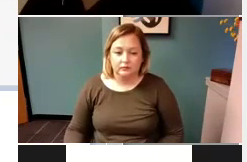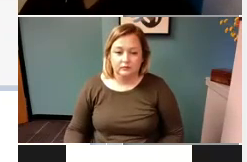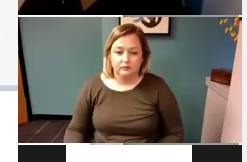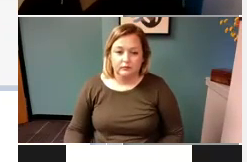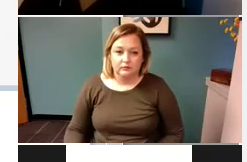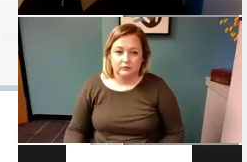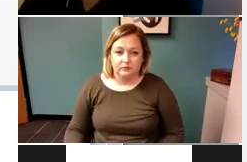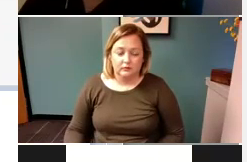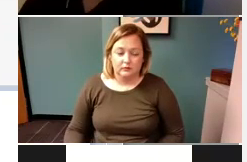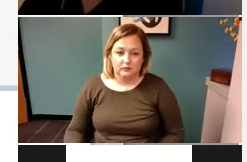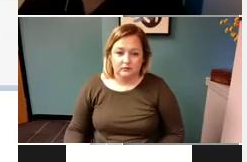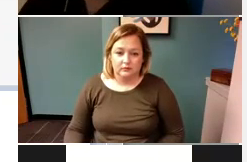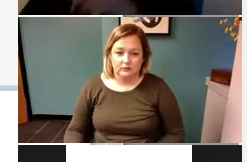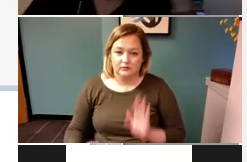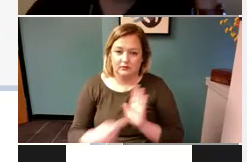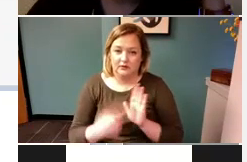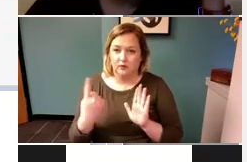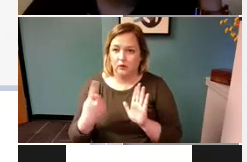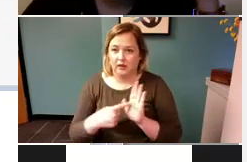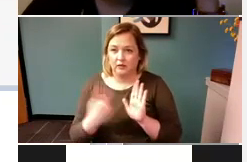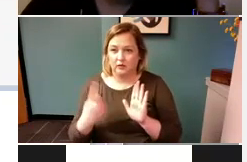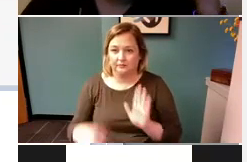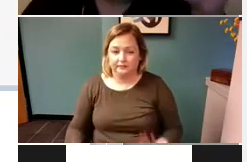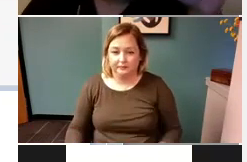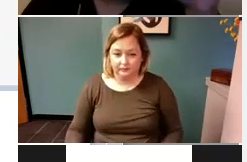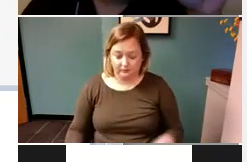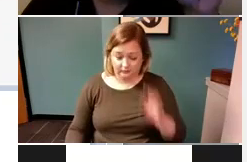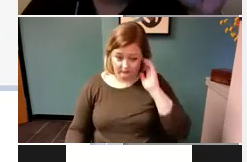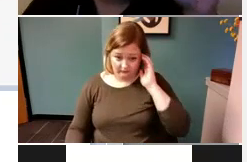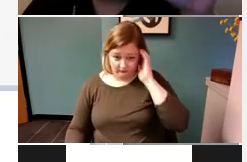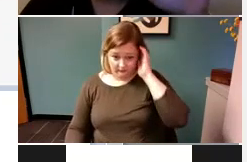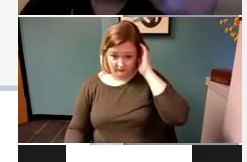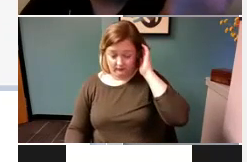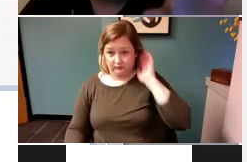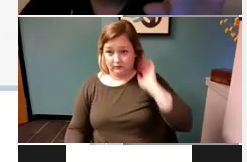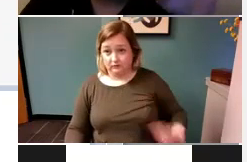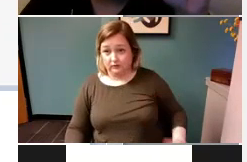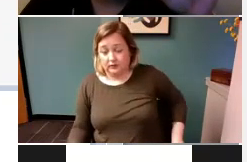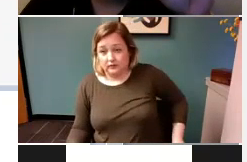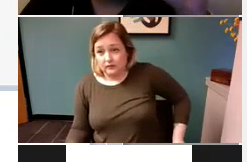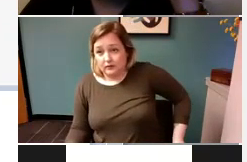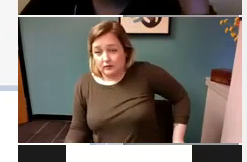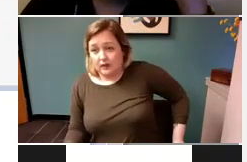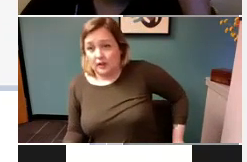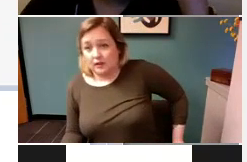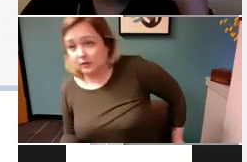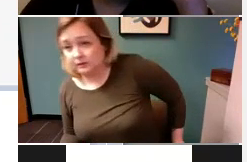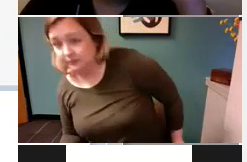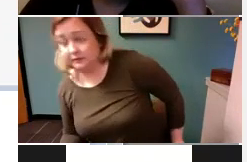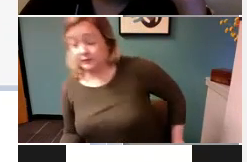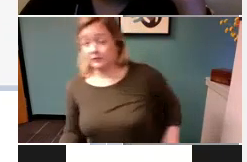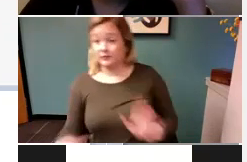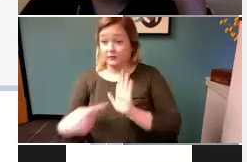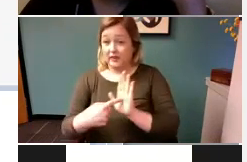Yes, yes, yes, I understand. Um, okay, so everyone agrees that this is a complete graph and it's a planar